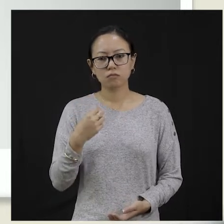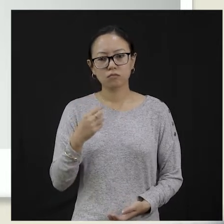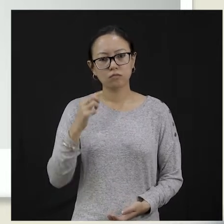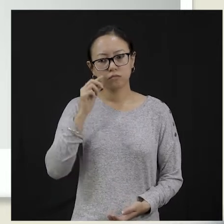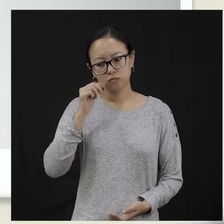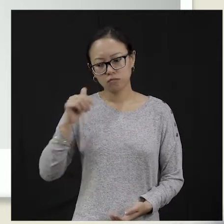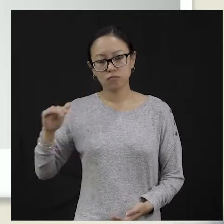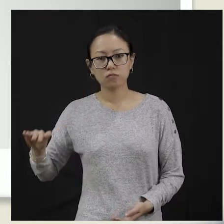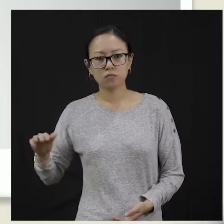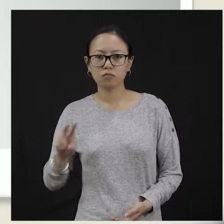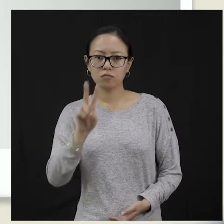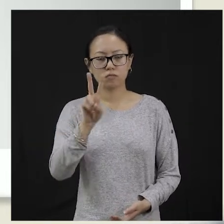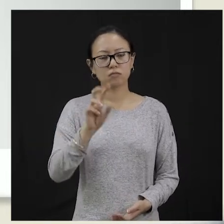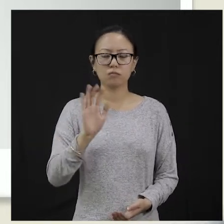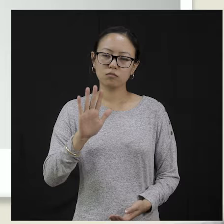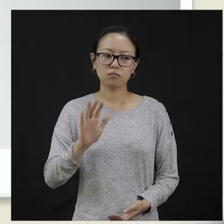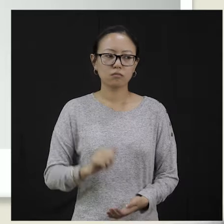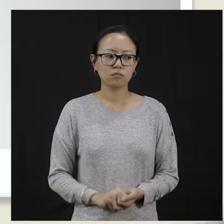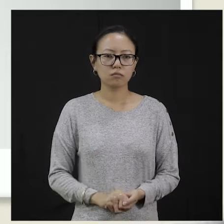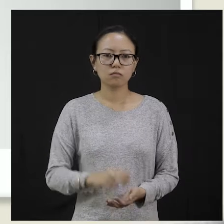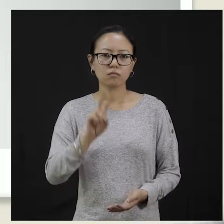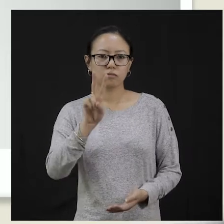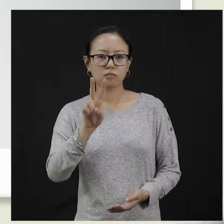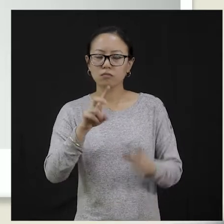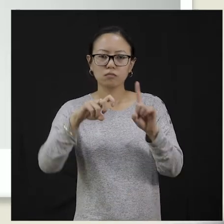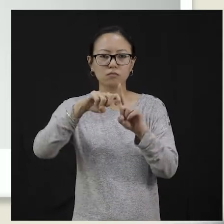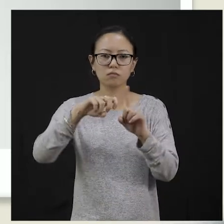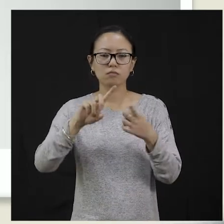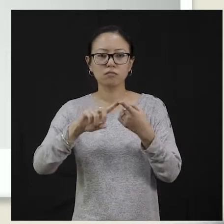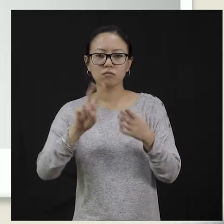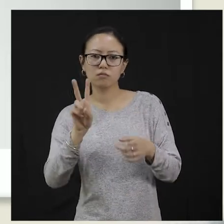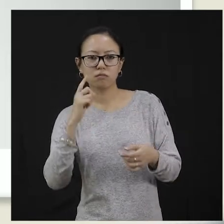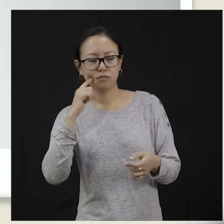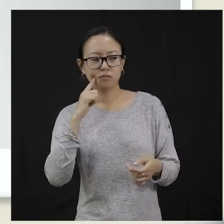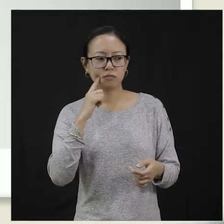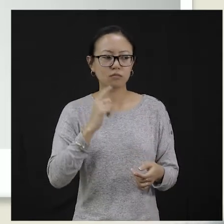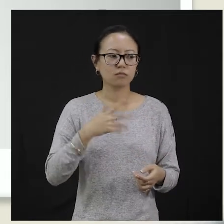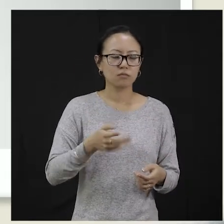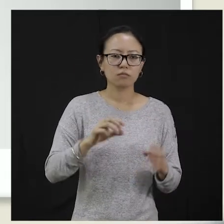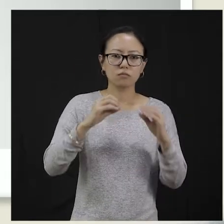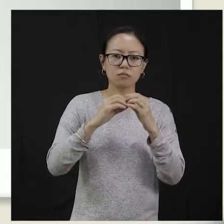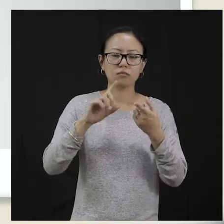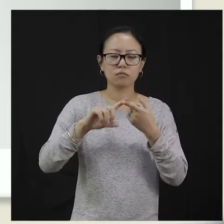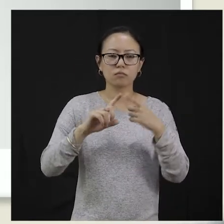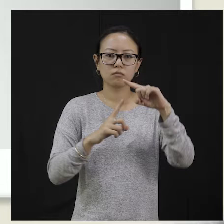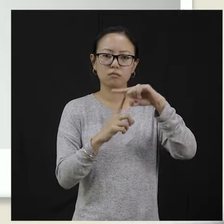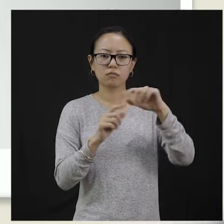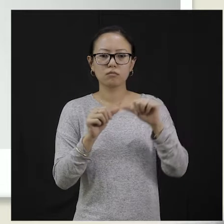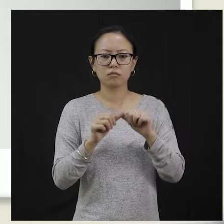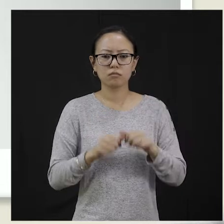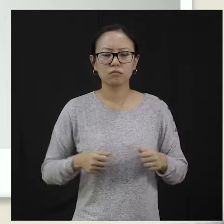playing in swing, right? Yes, then who is on the swing here? Who is on the